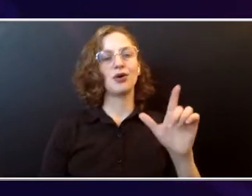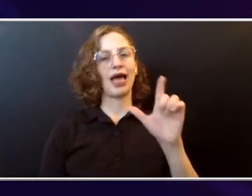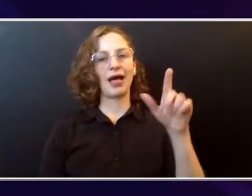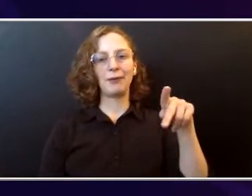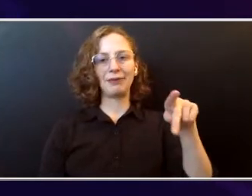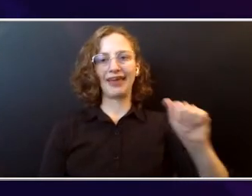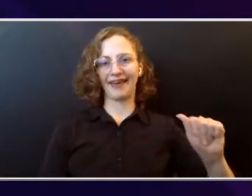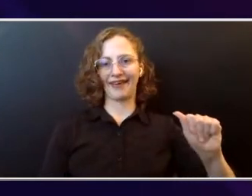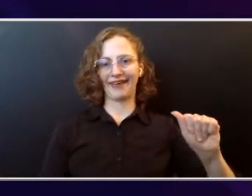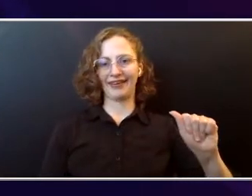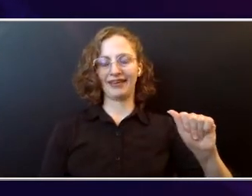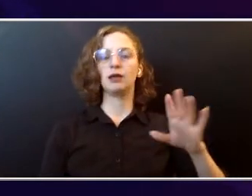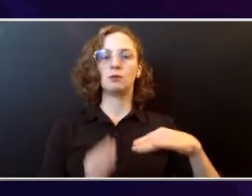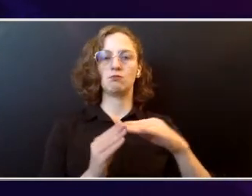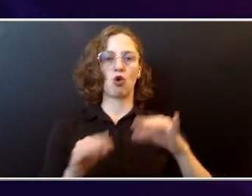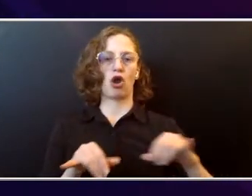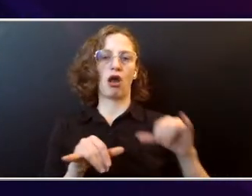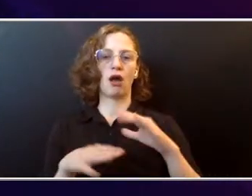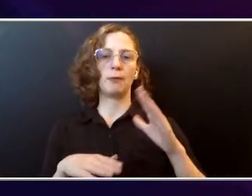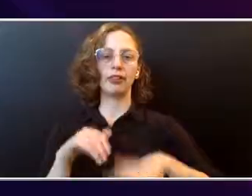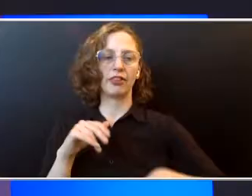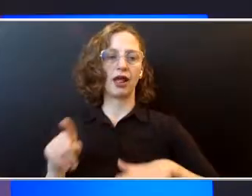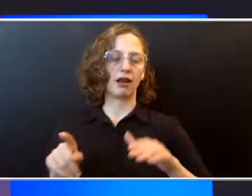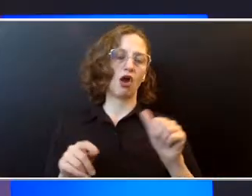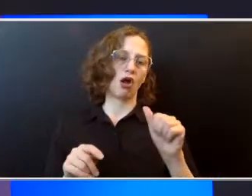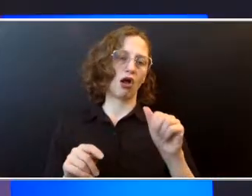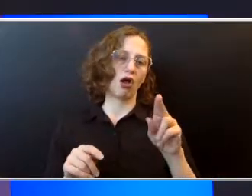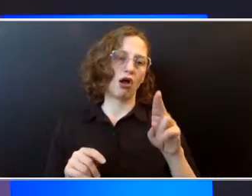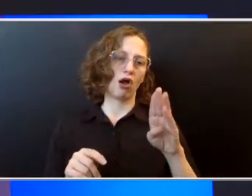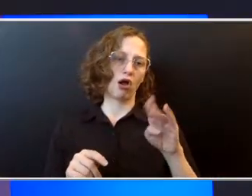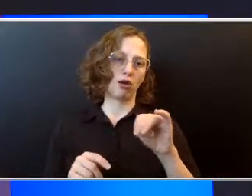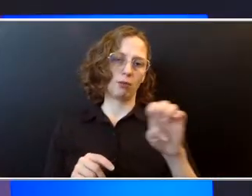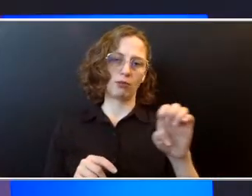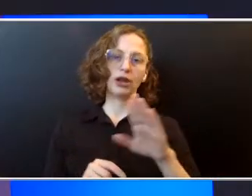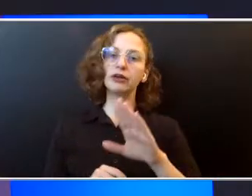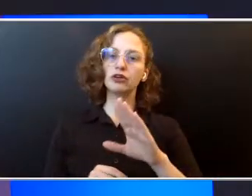also genetic. Dr. Moriarty, how common is Lp(a)?